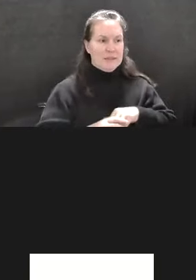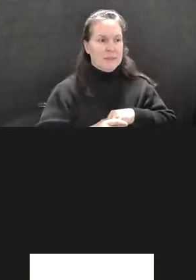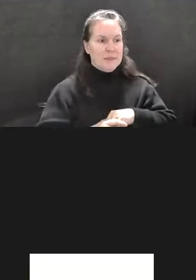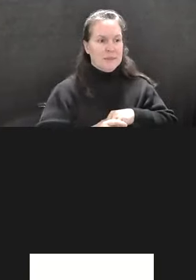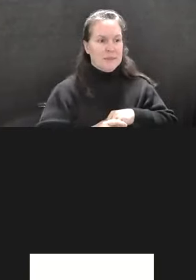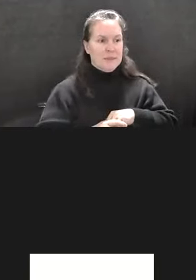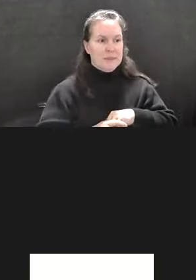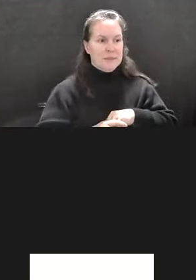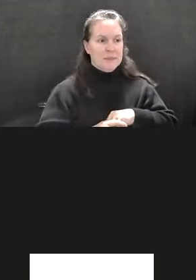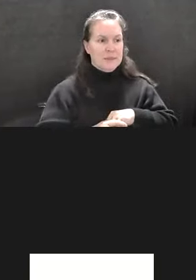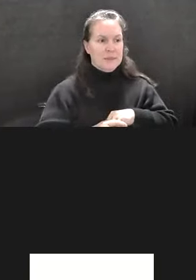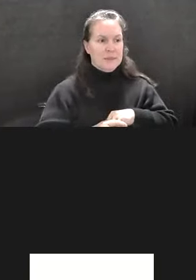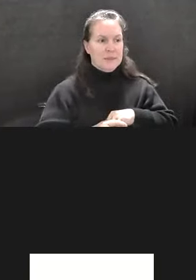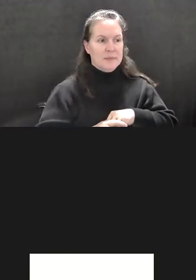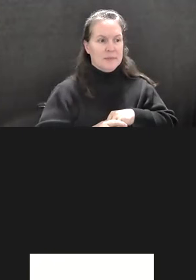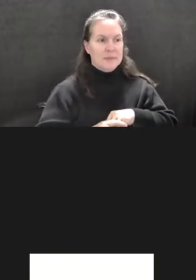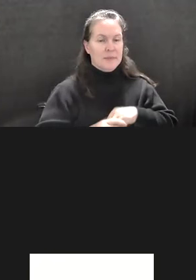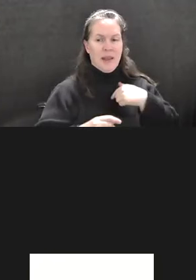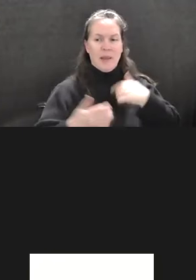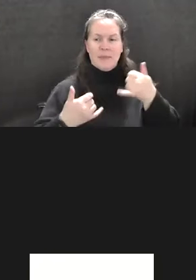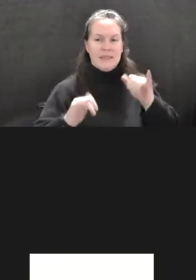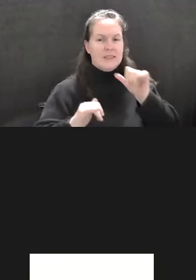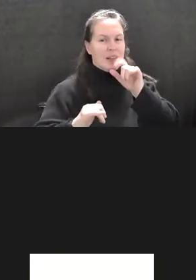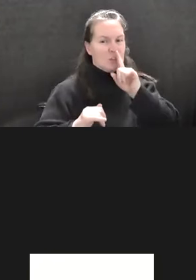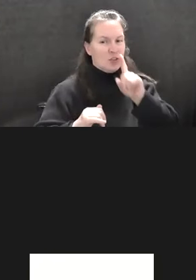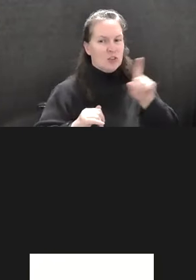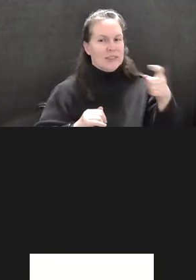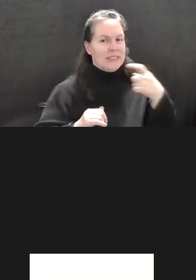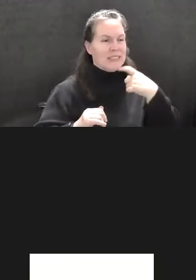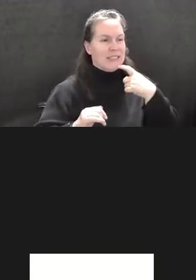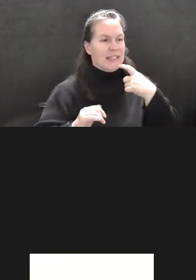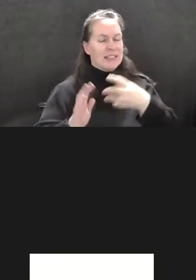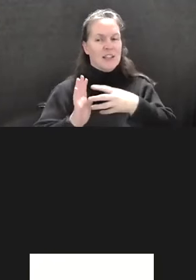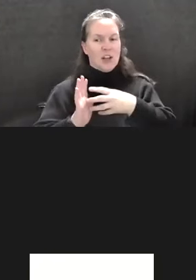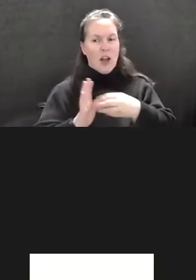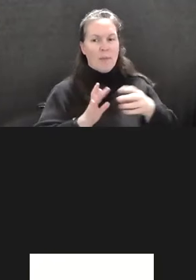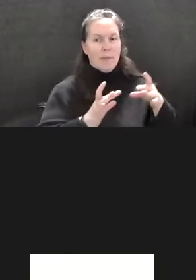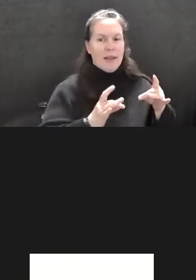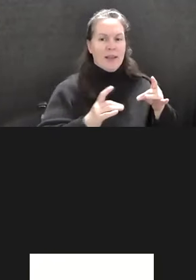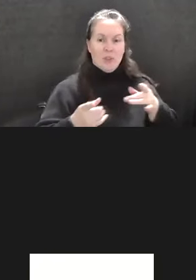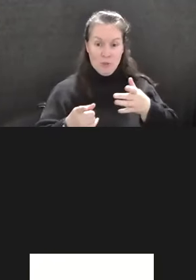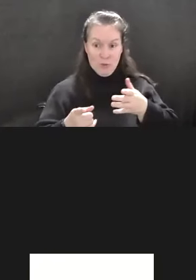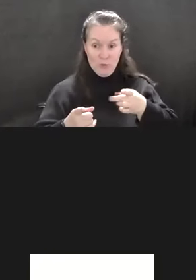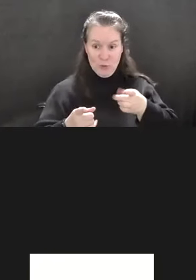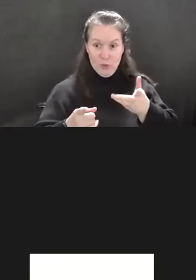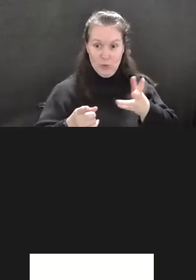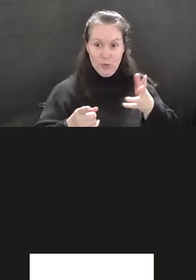as well. And I'm not sure if you're able to just copy and paste. You are.